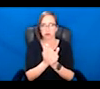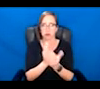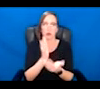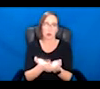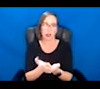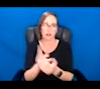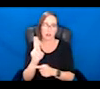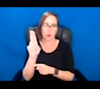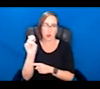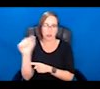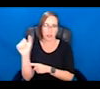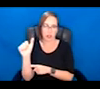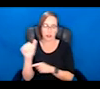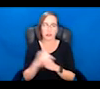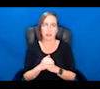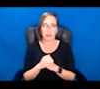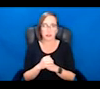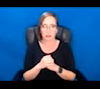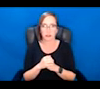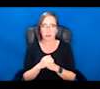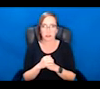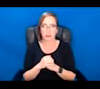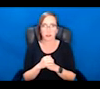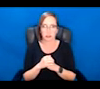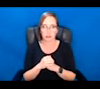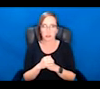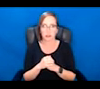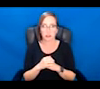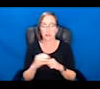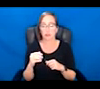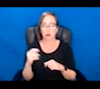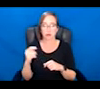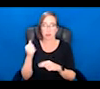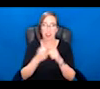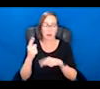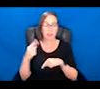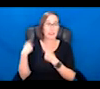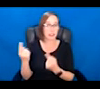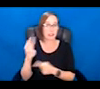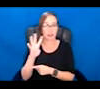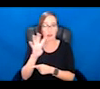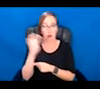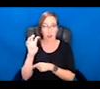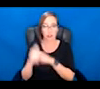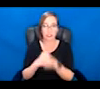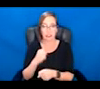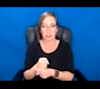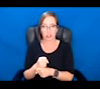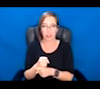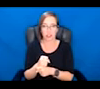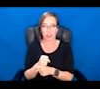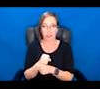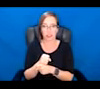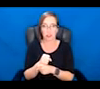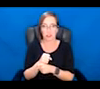that person and the people and everyone who has come since really were taken away from what would have